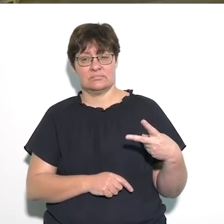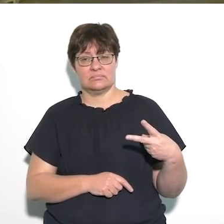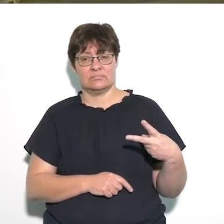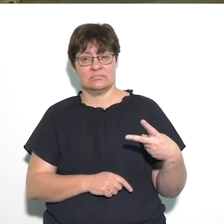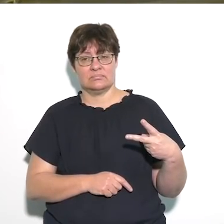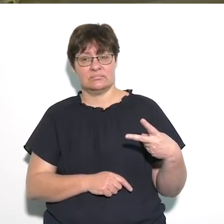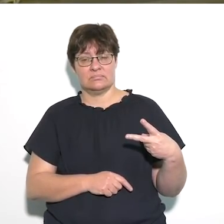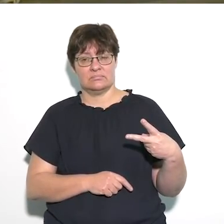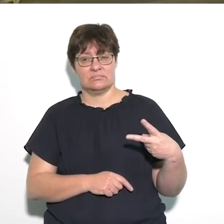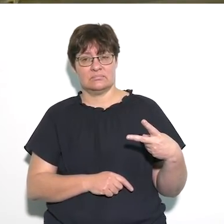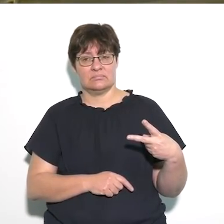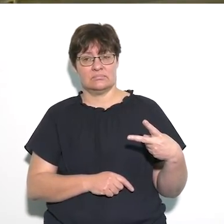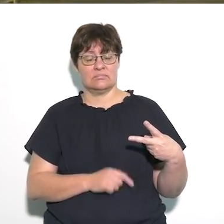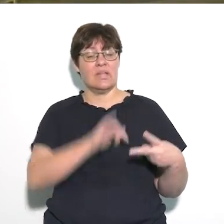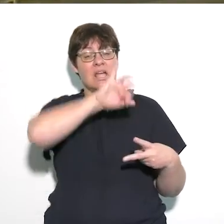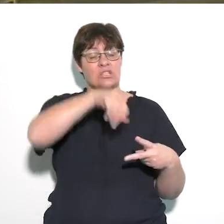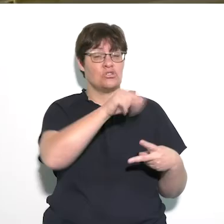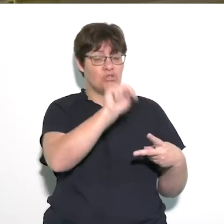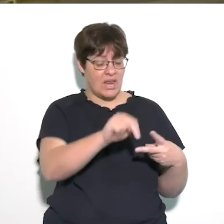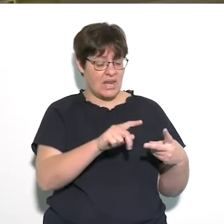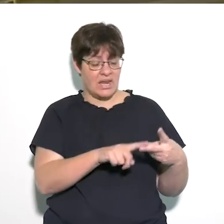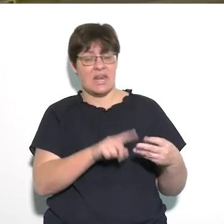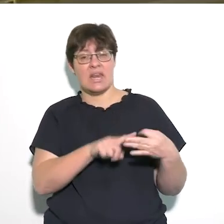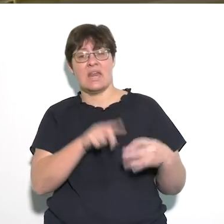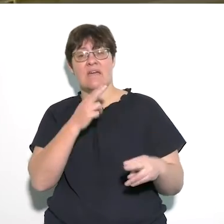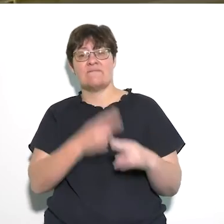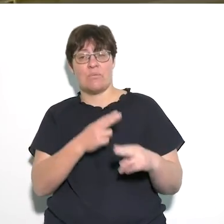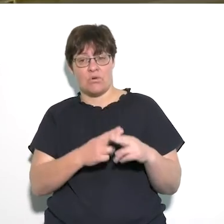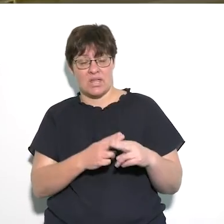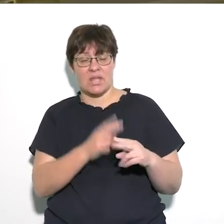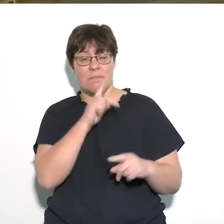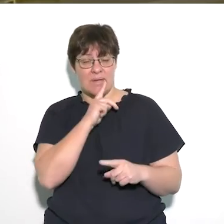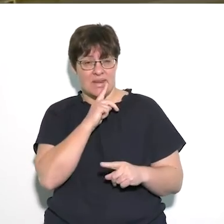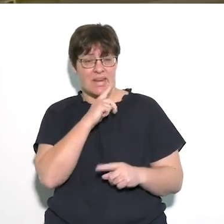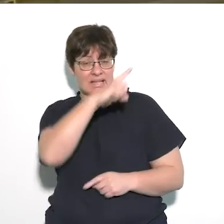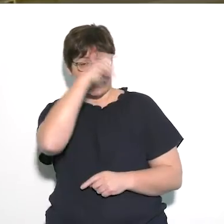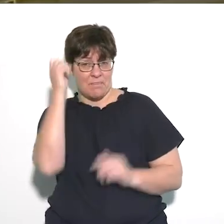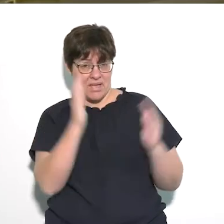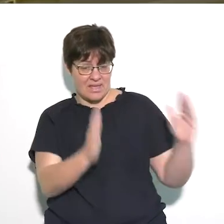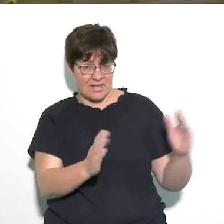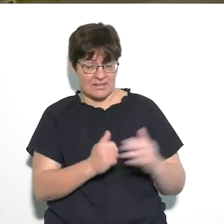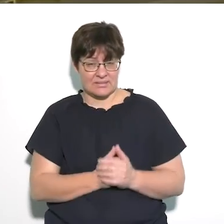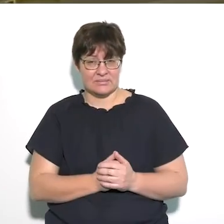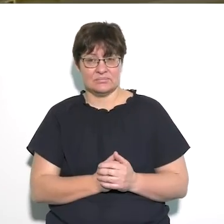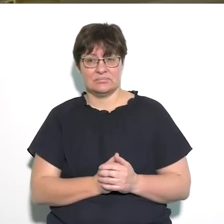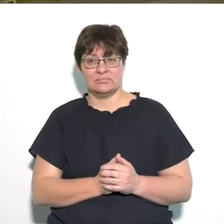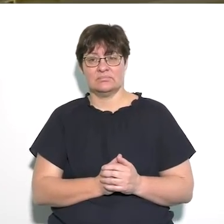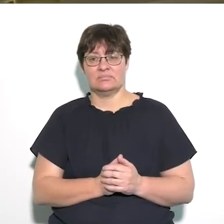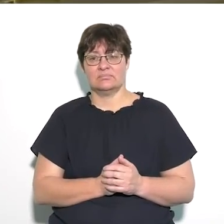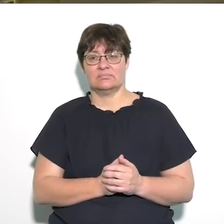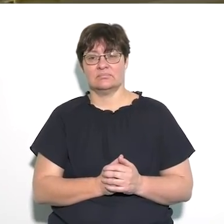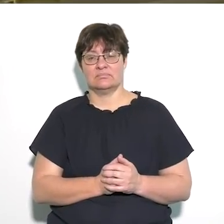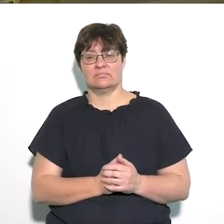on that ripple. December, January, February, that's all in the month of, in the season of summer.